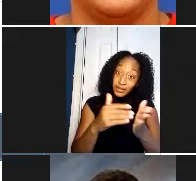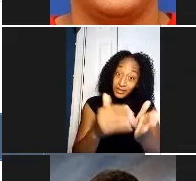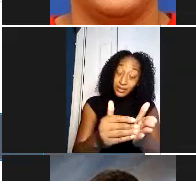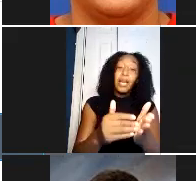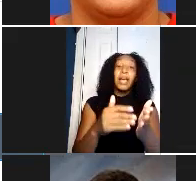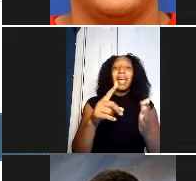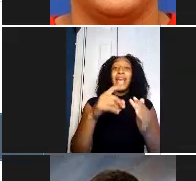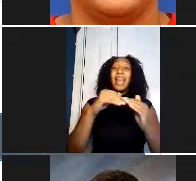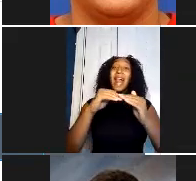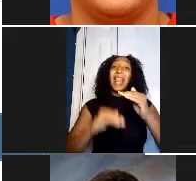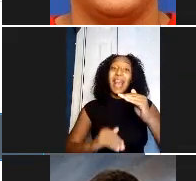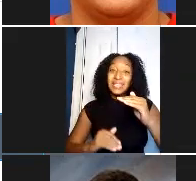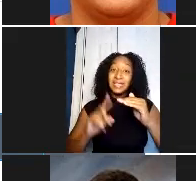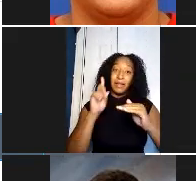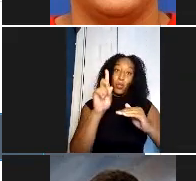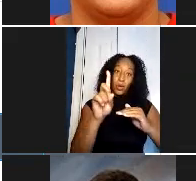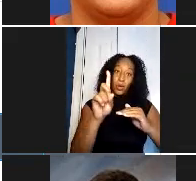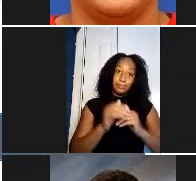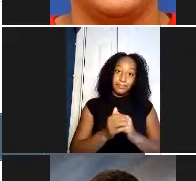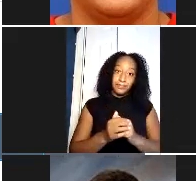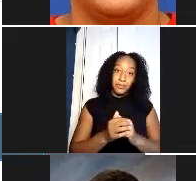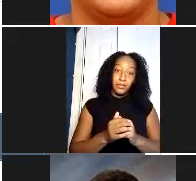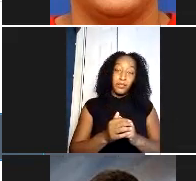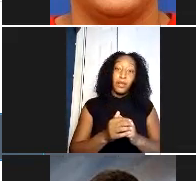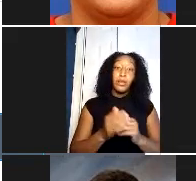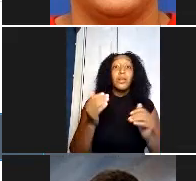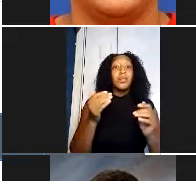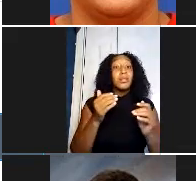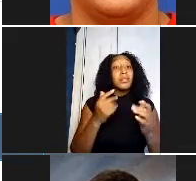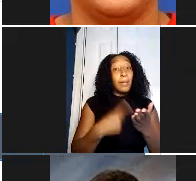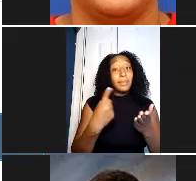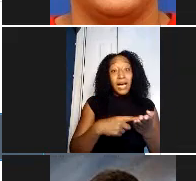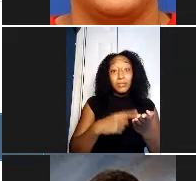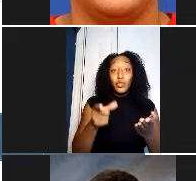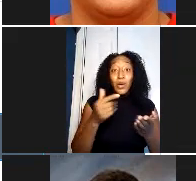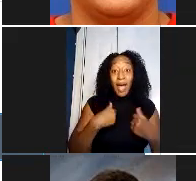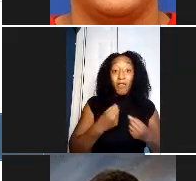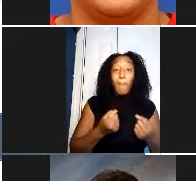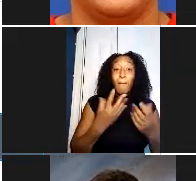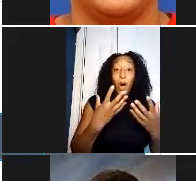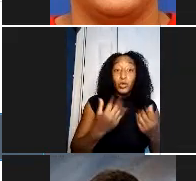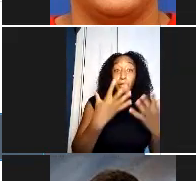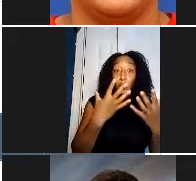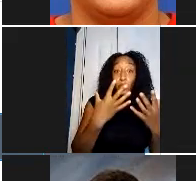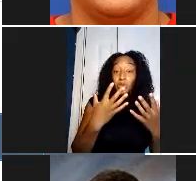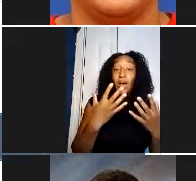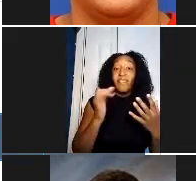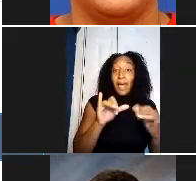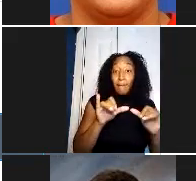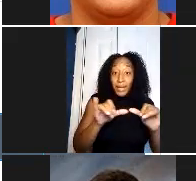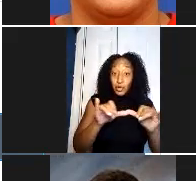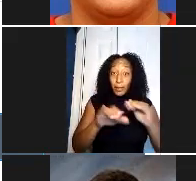So sometimes we measure multiples of our base, and sometimes we